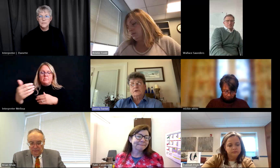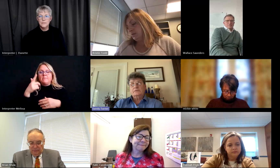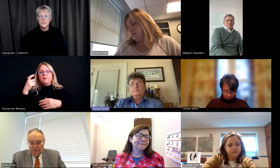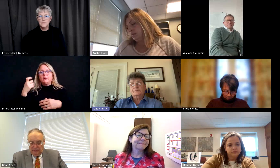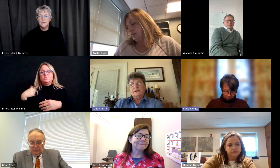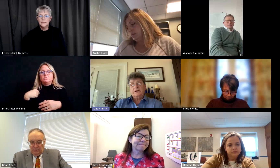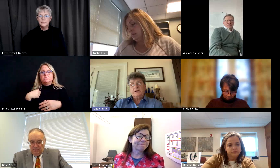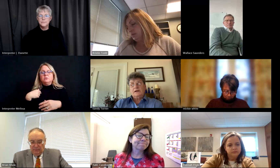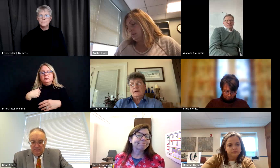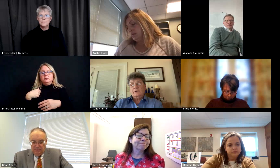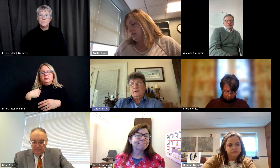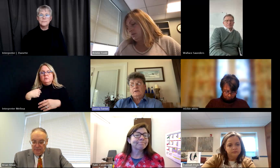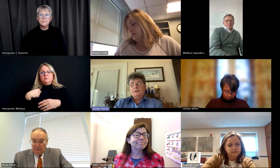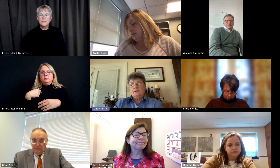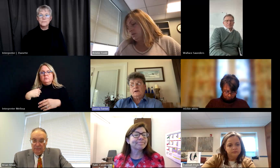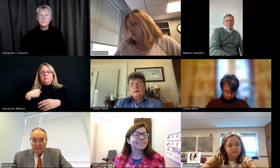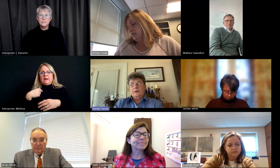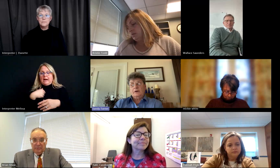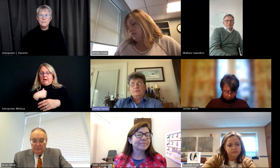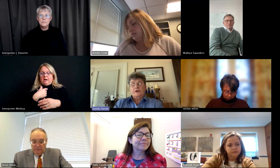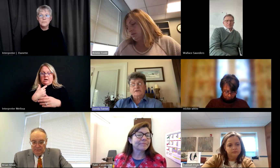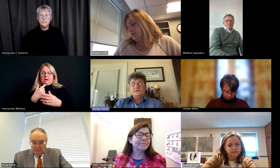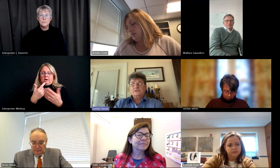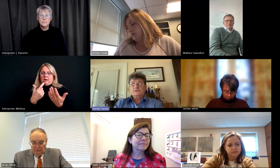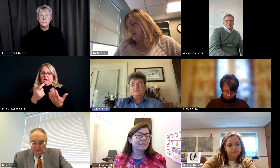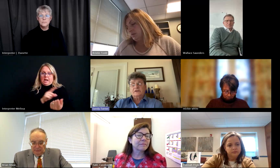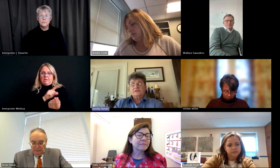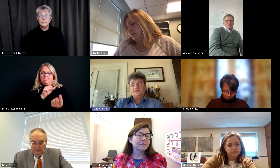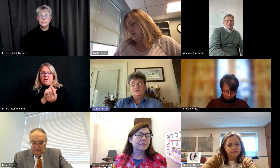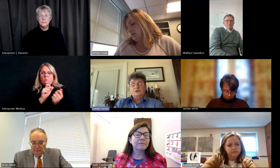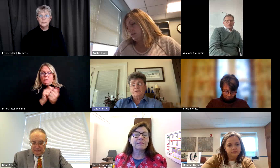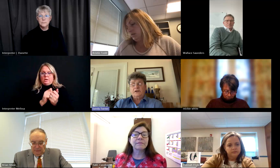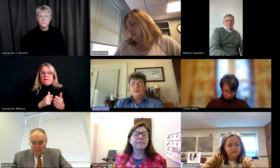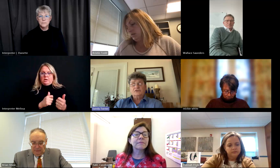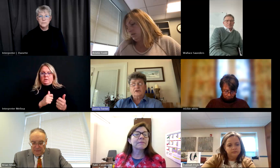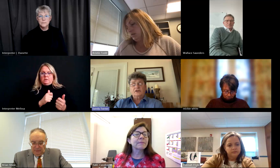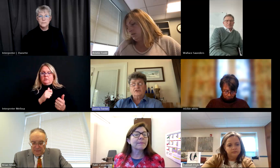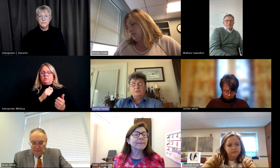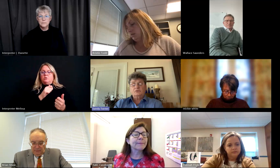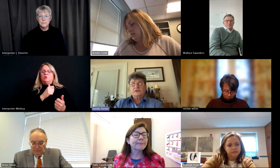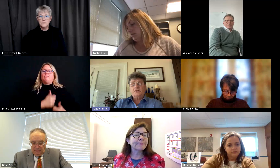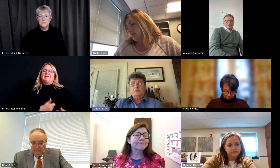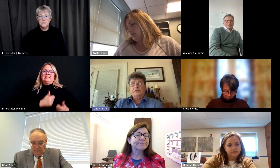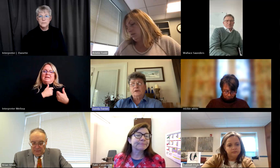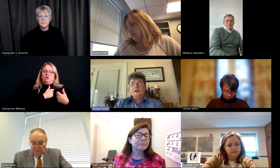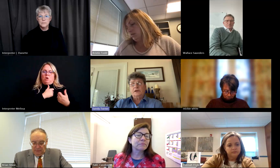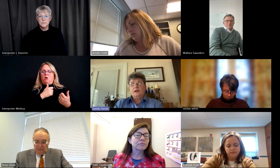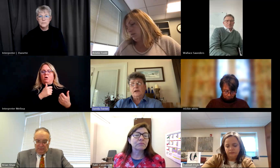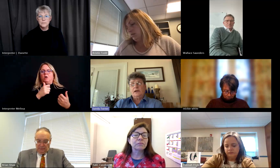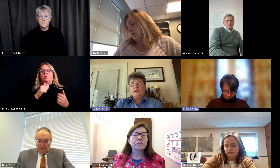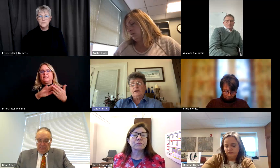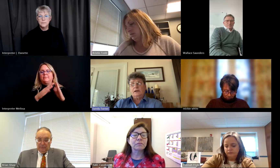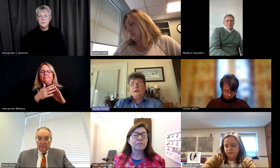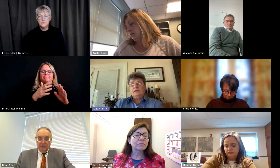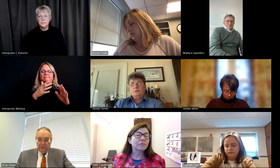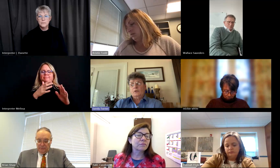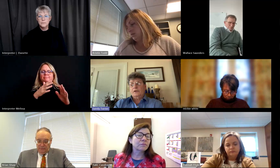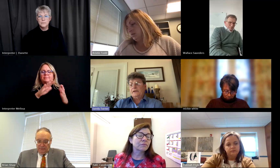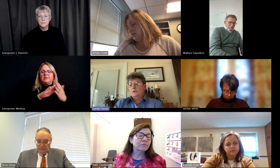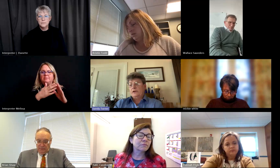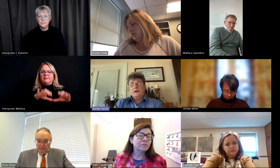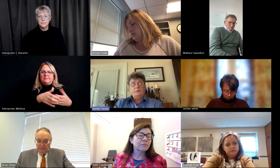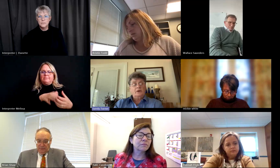because, I mean, I met with residential committee yesterday. Jimmy was there with me, and